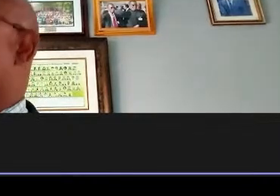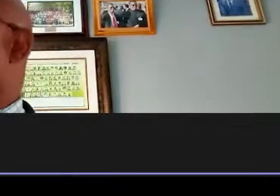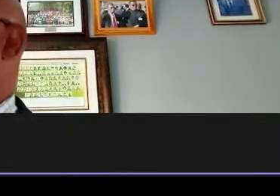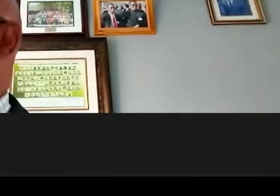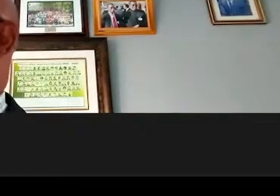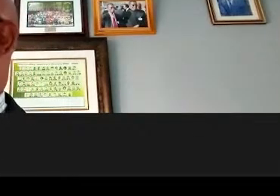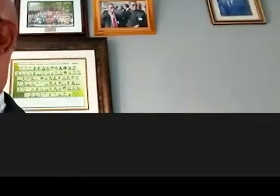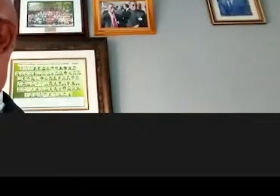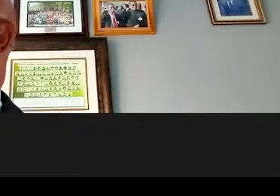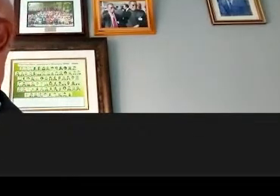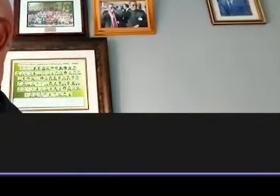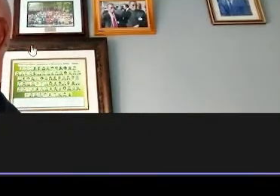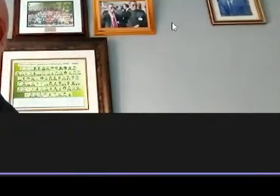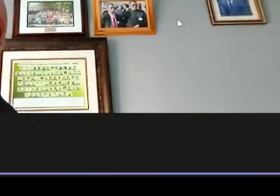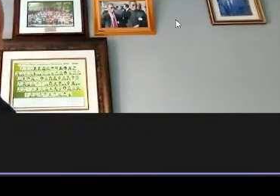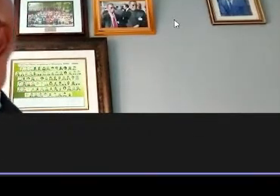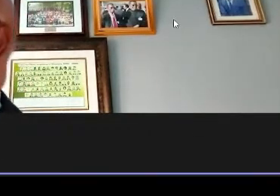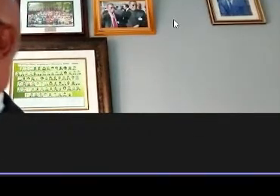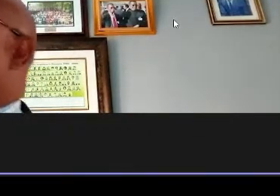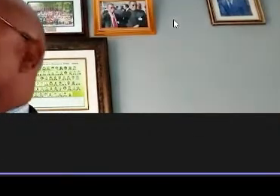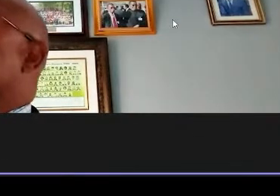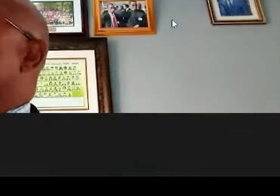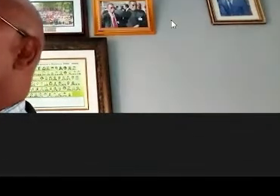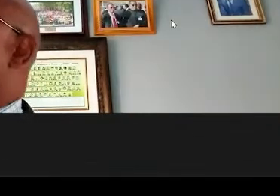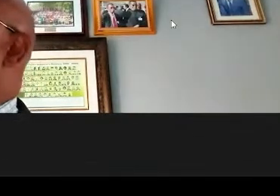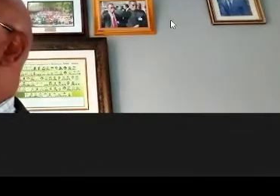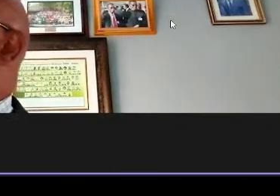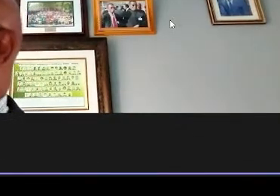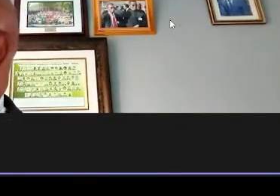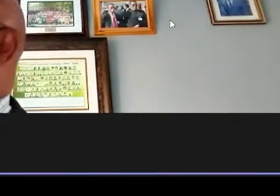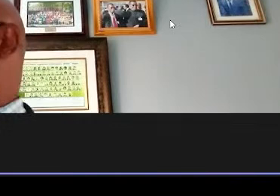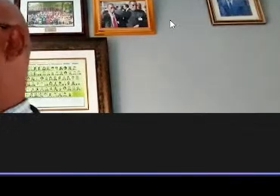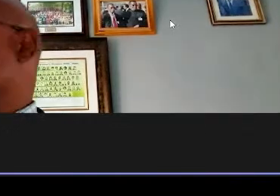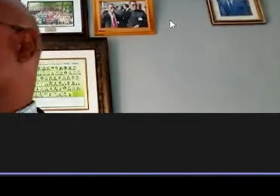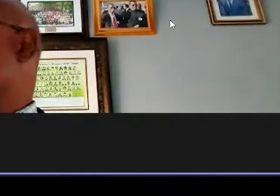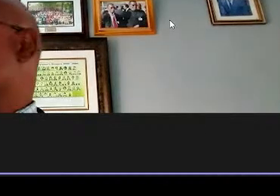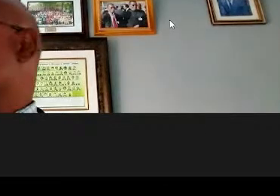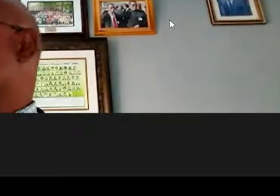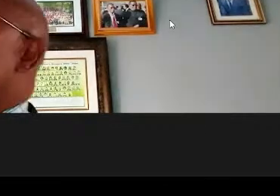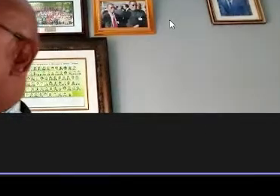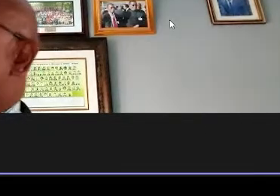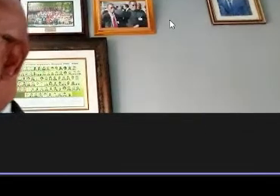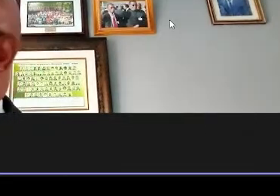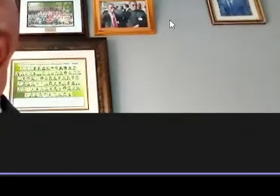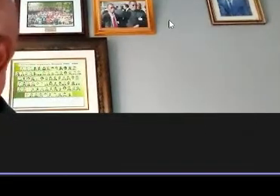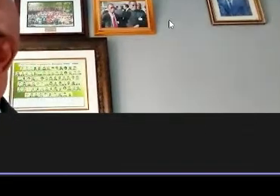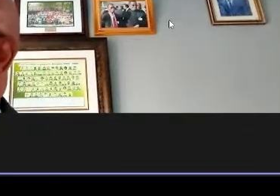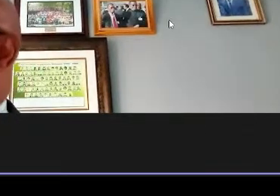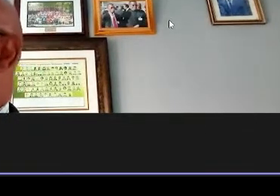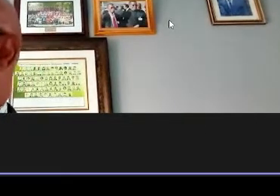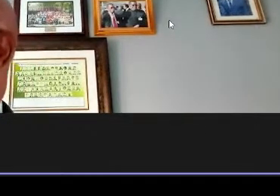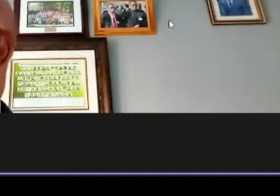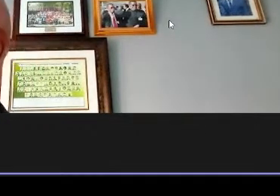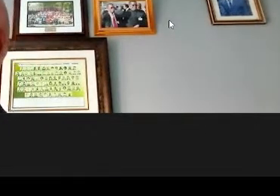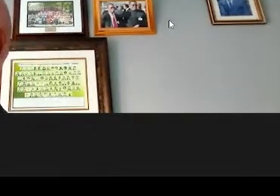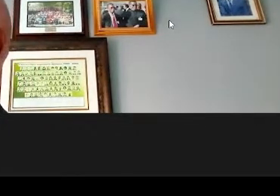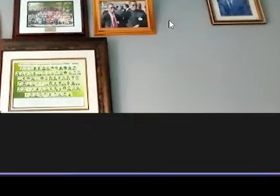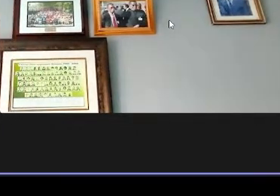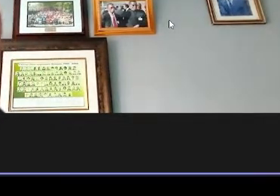sincerity in the statements of the MSC, even in the portfolio